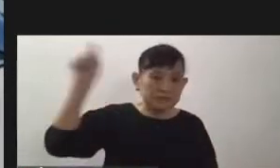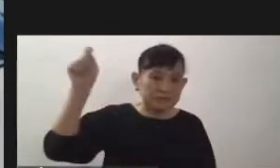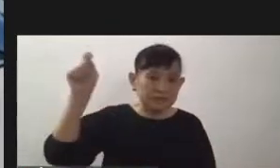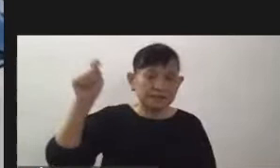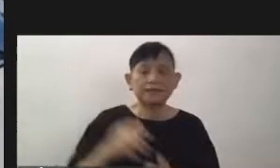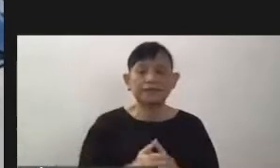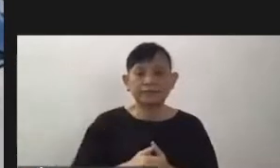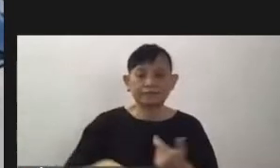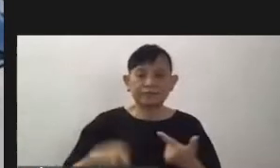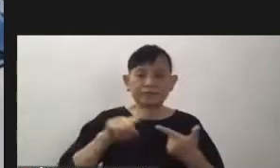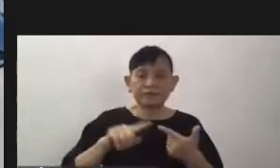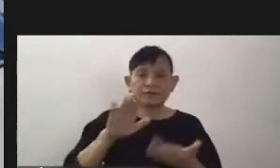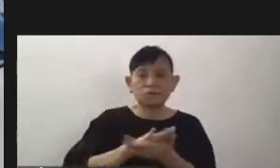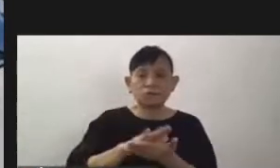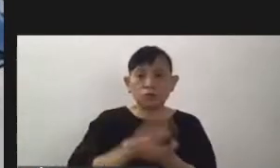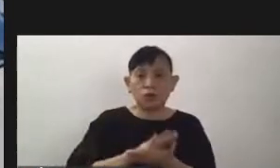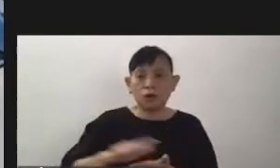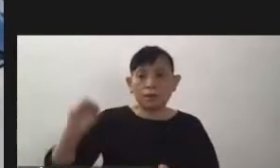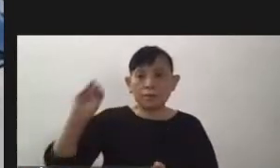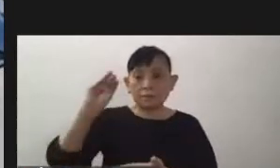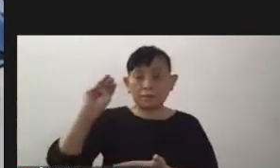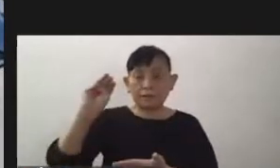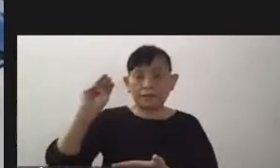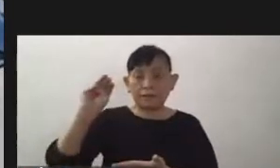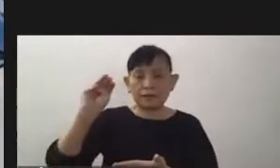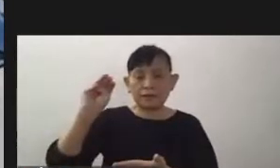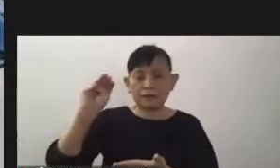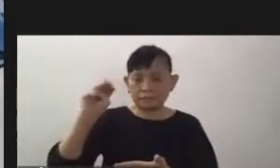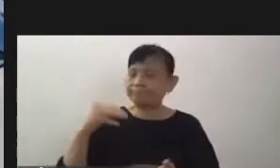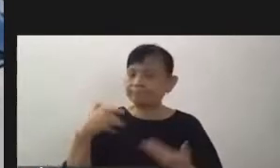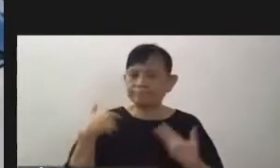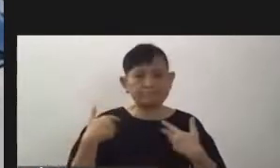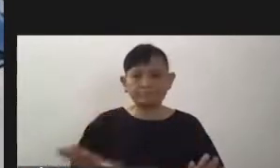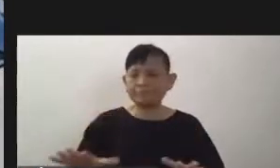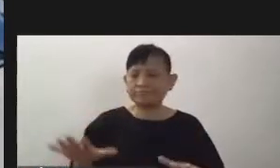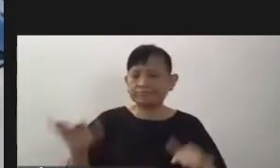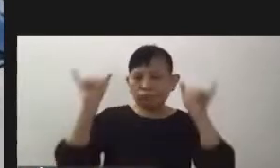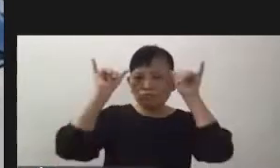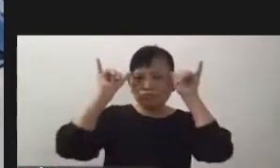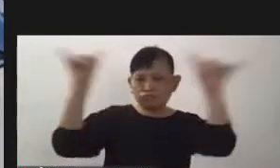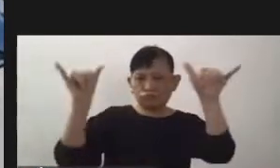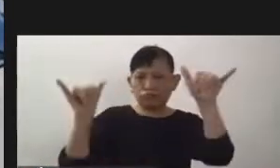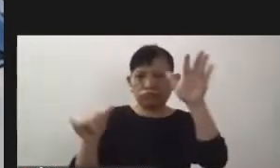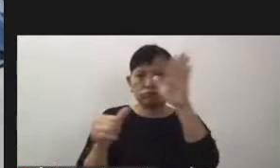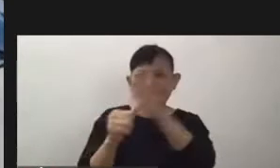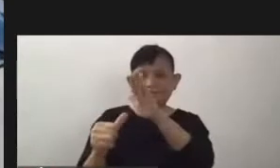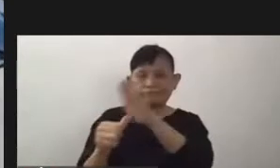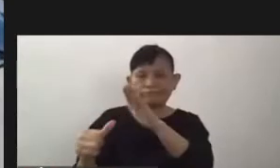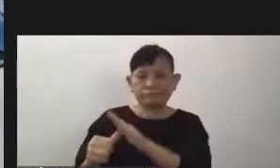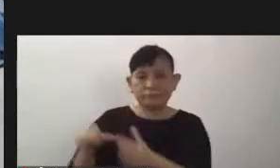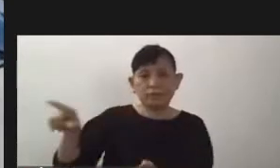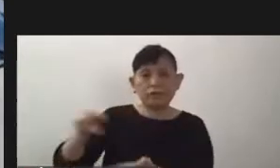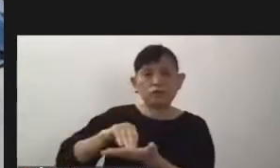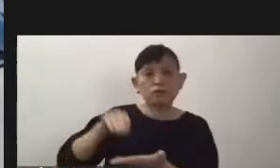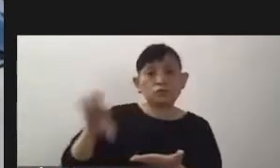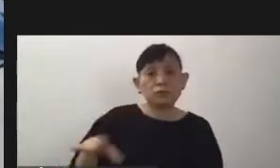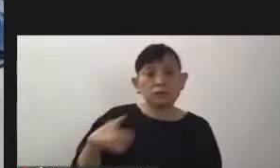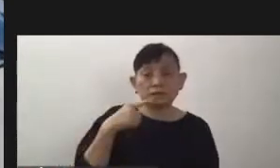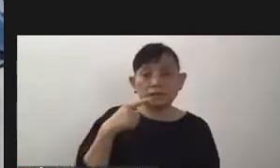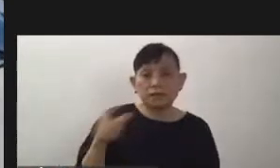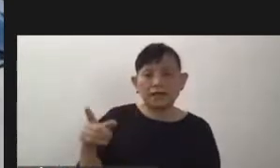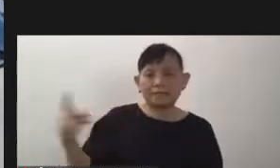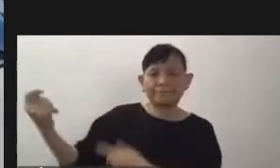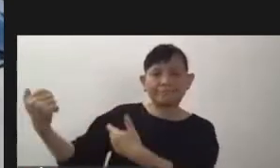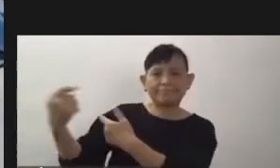during his secondary school, he also has been bullied by the students. The students said that the students mock him